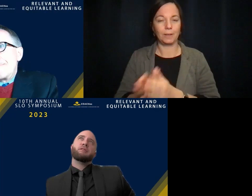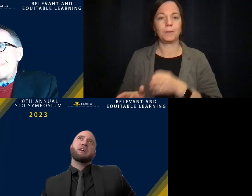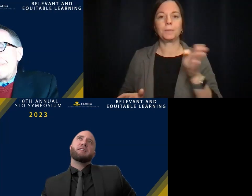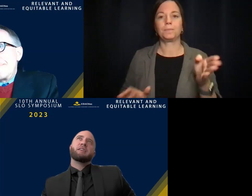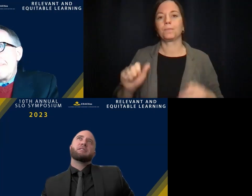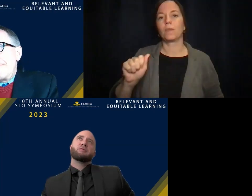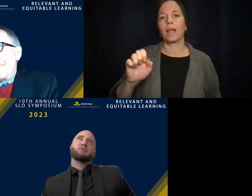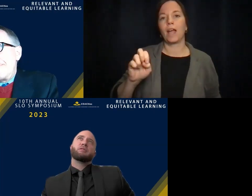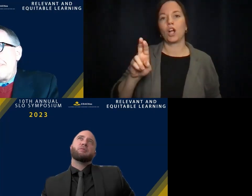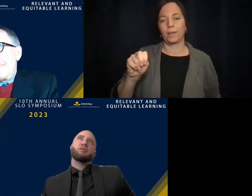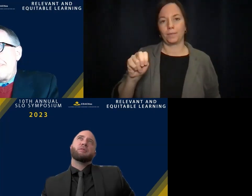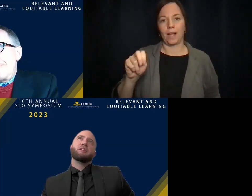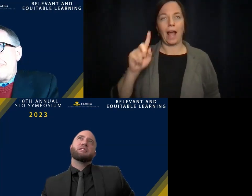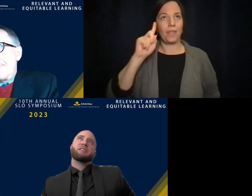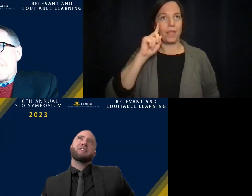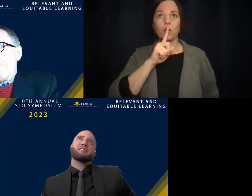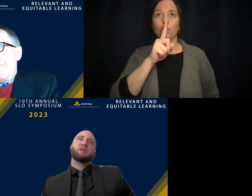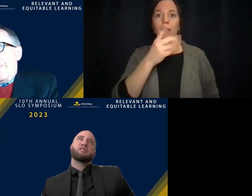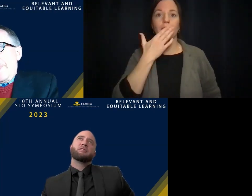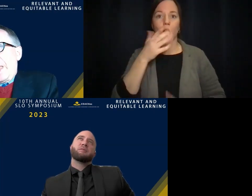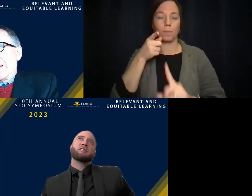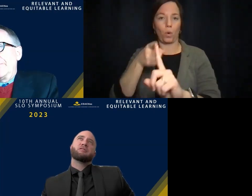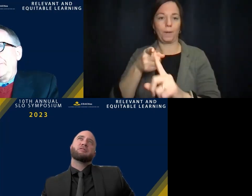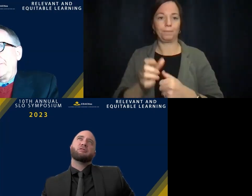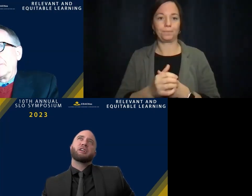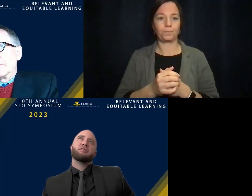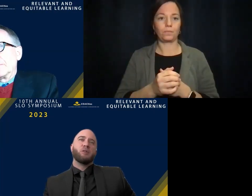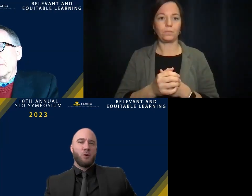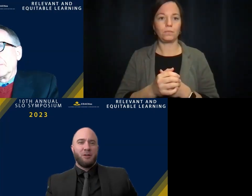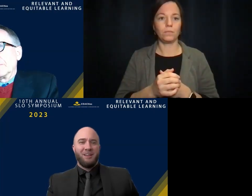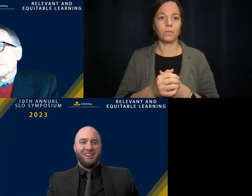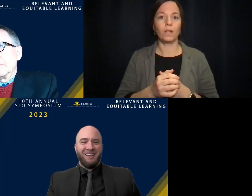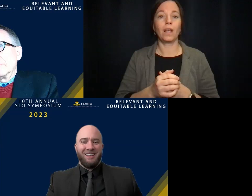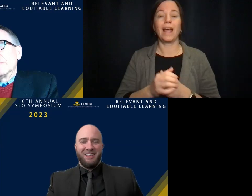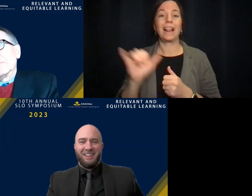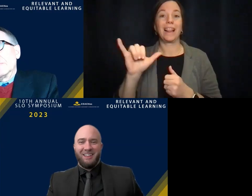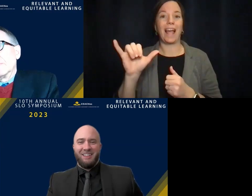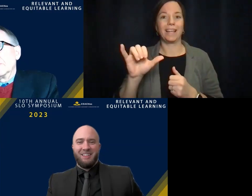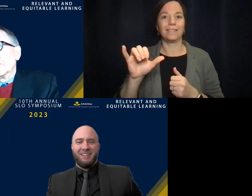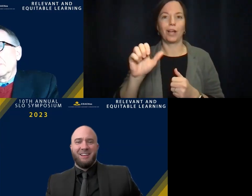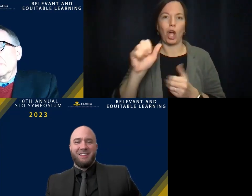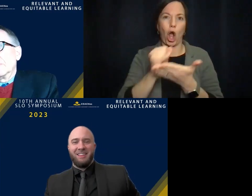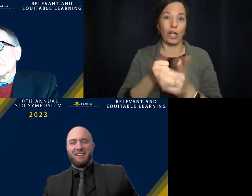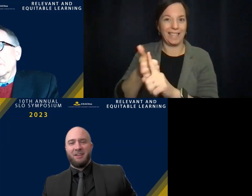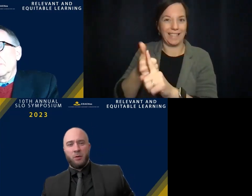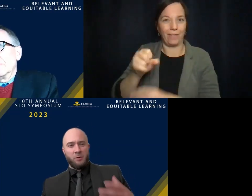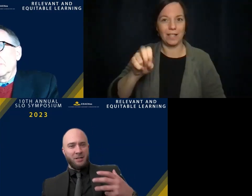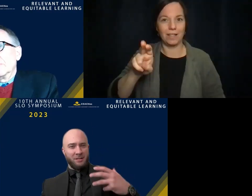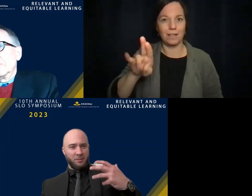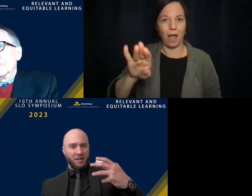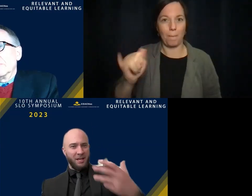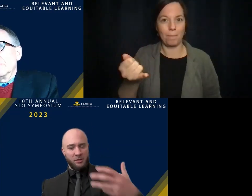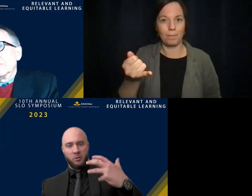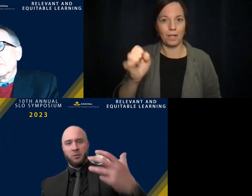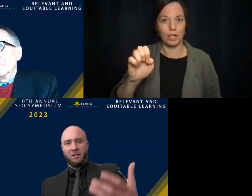You know, I think it's a really good point, because I think especially with something so subjective as art, that I think when you